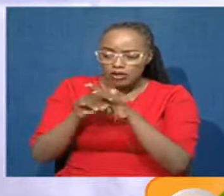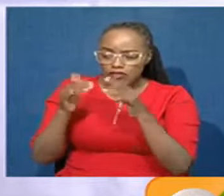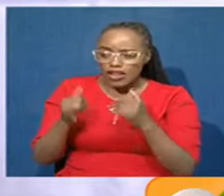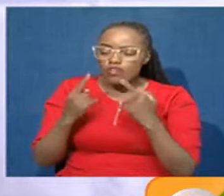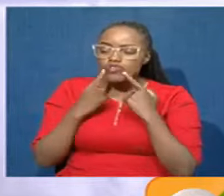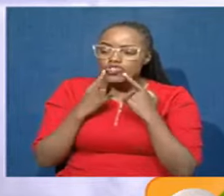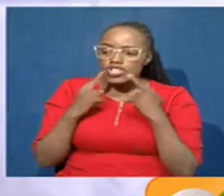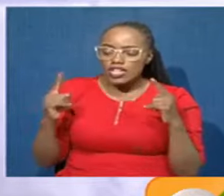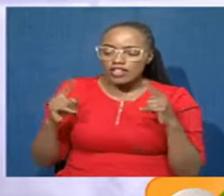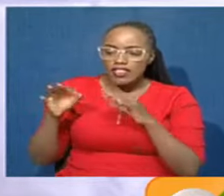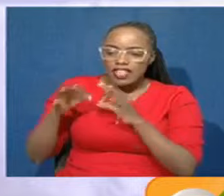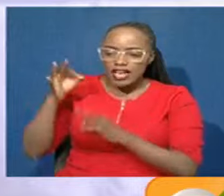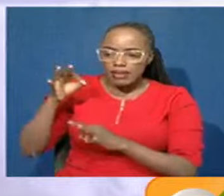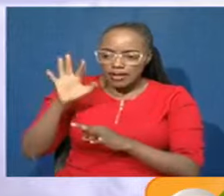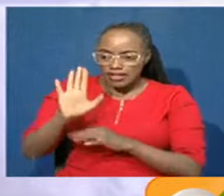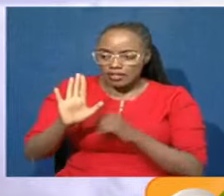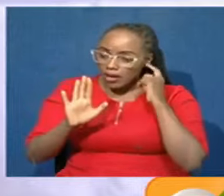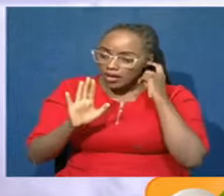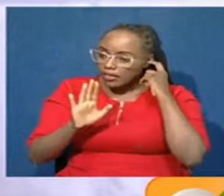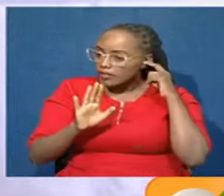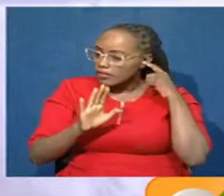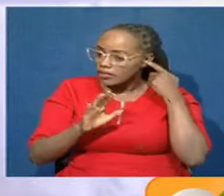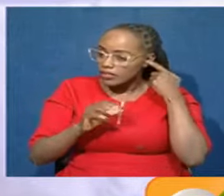declares their dependents through